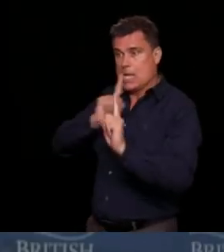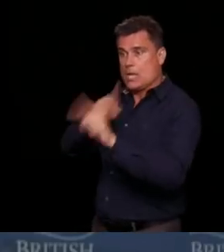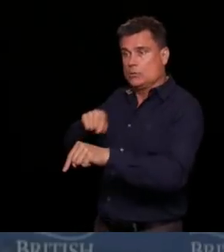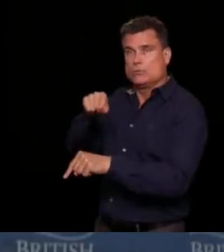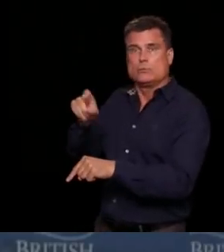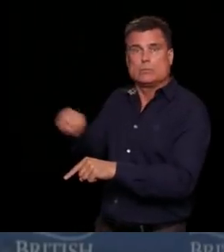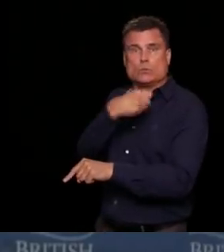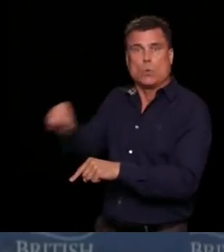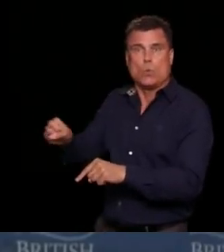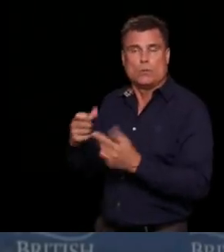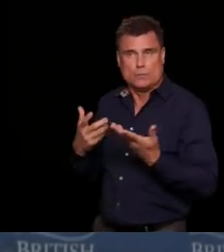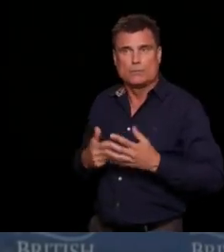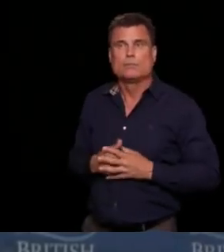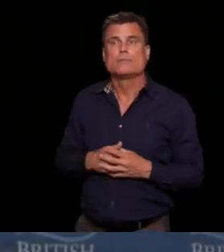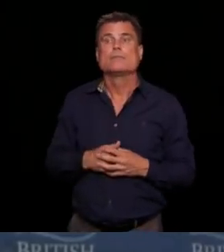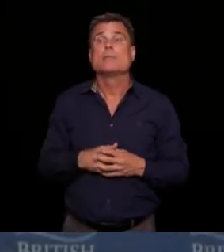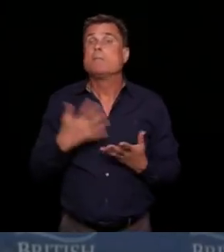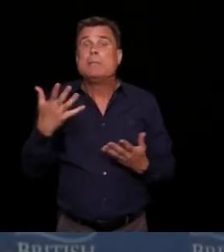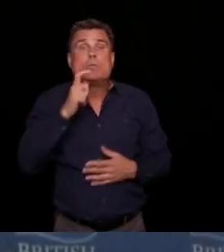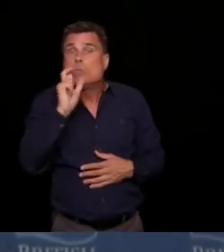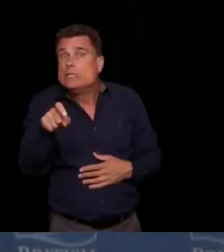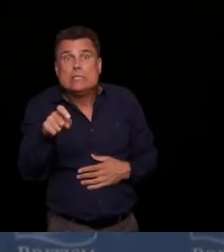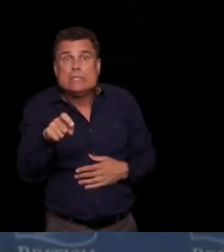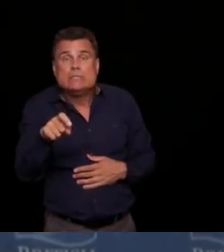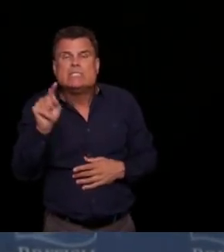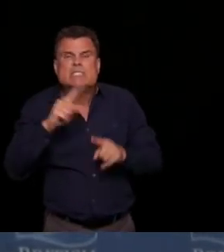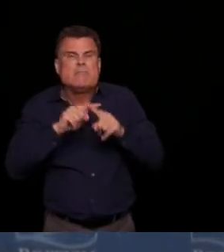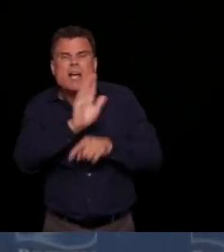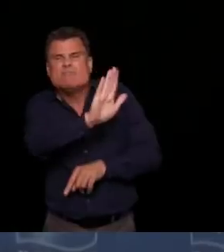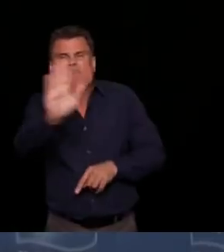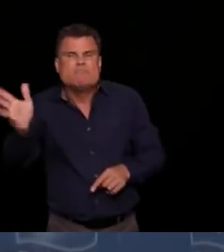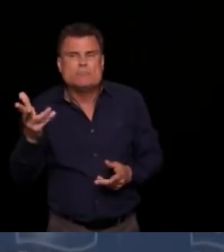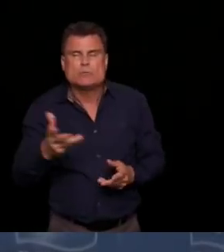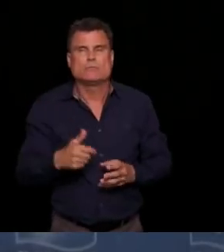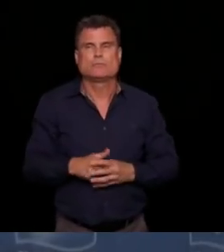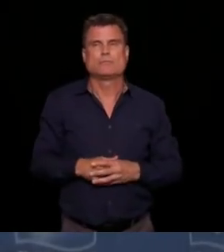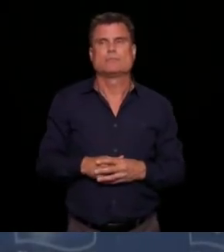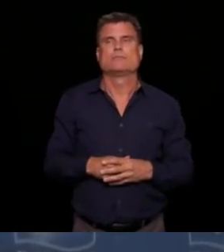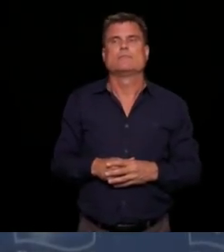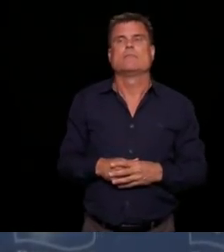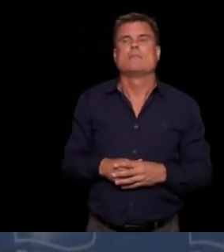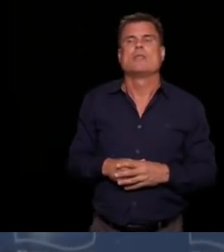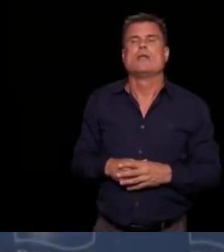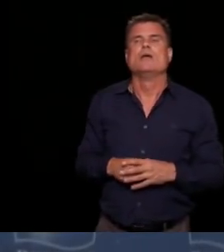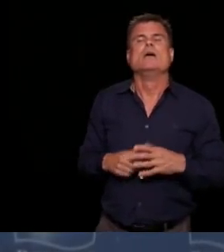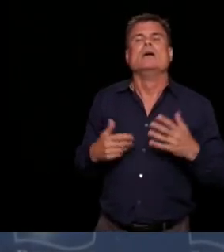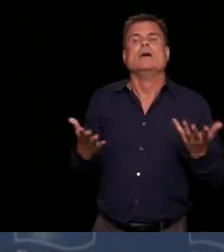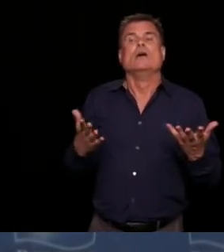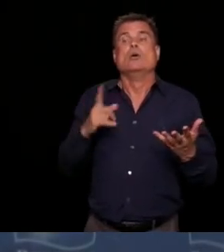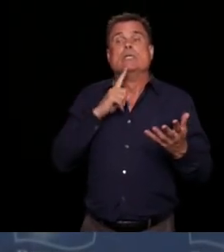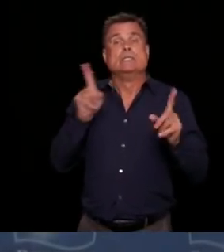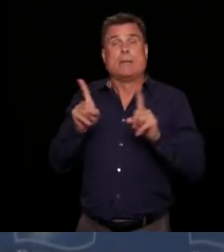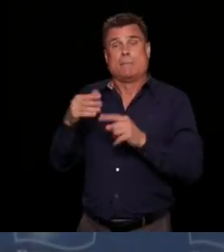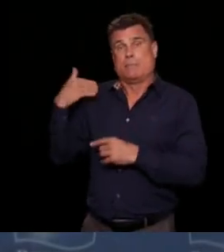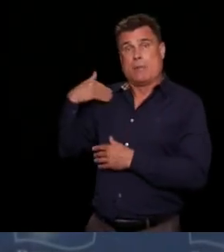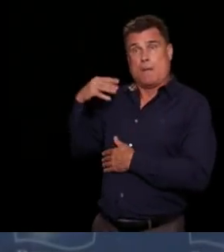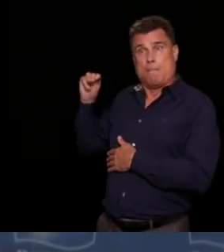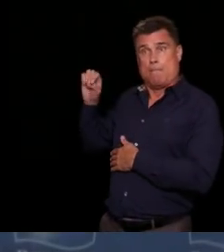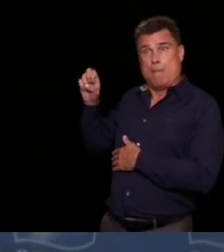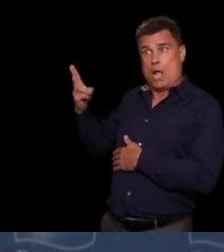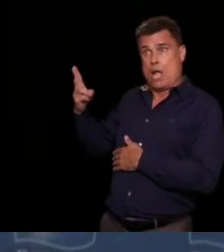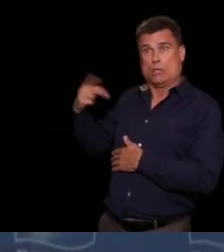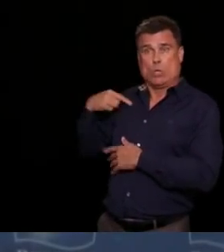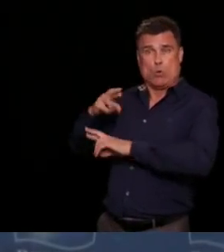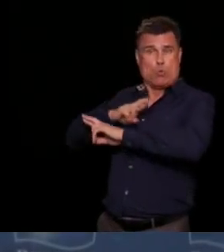of tests. But just like we responded in advance in March and prepared based on what we knew at that